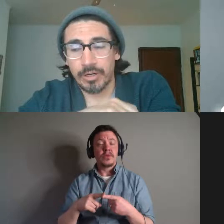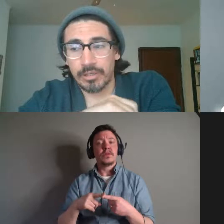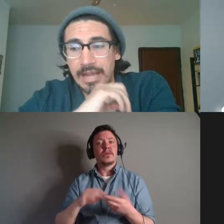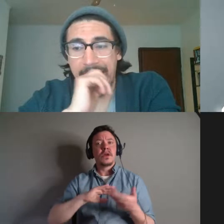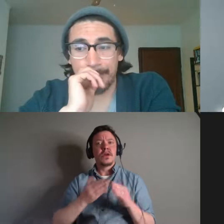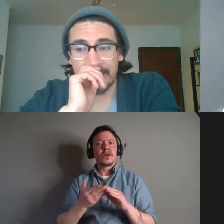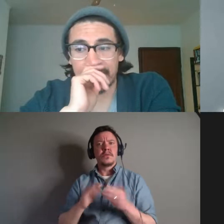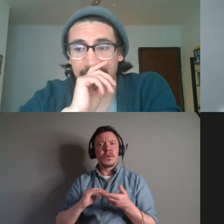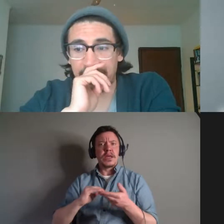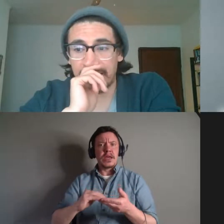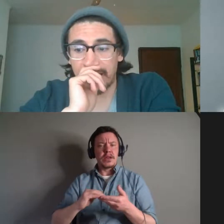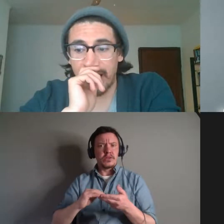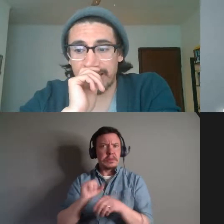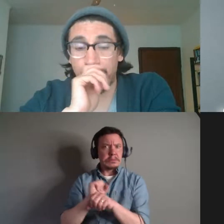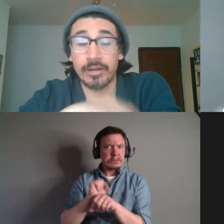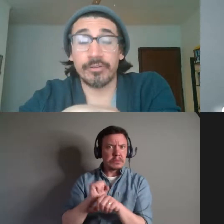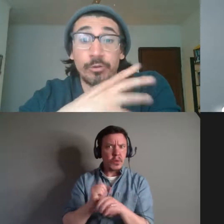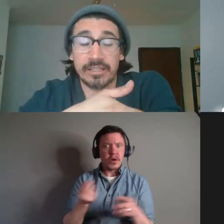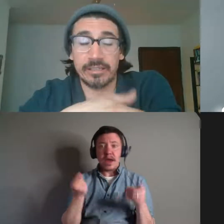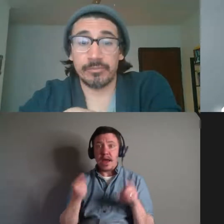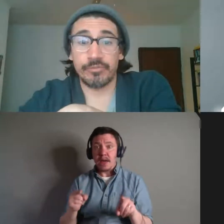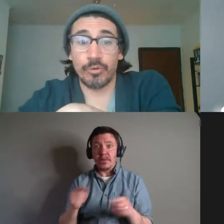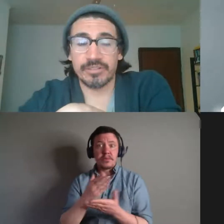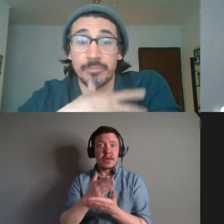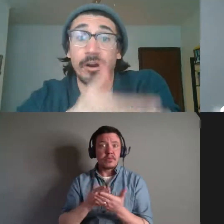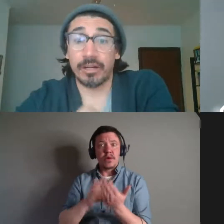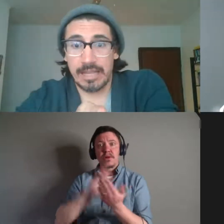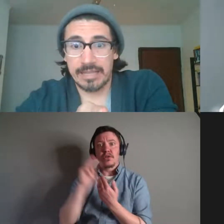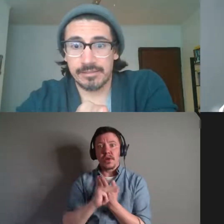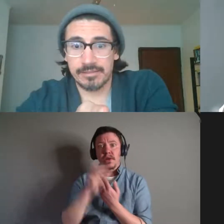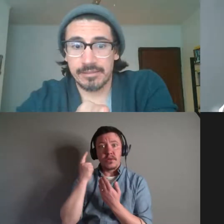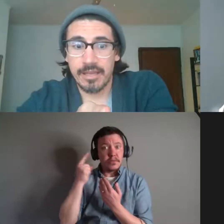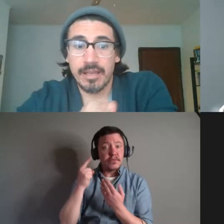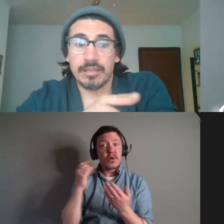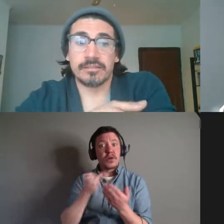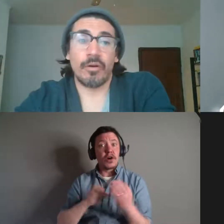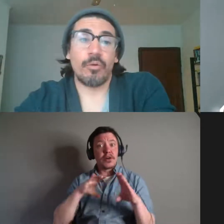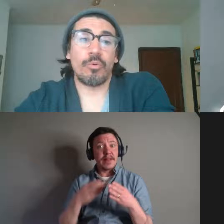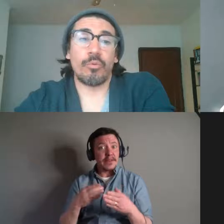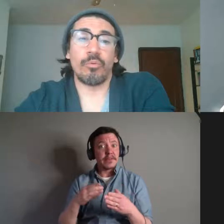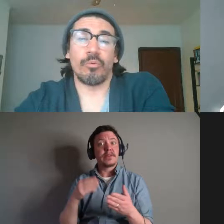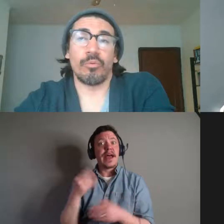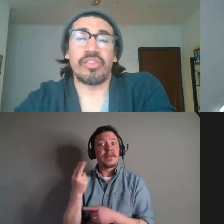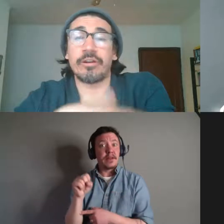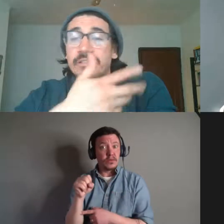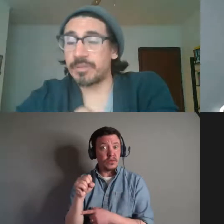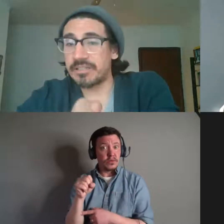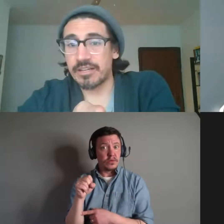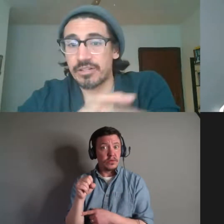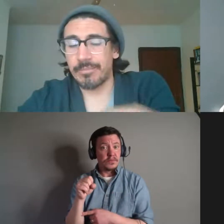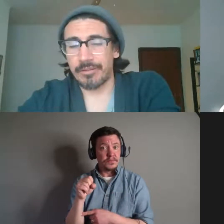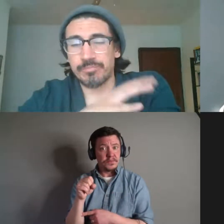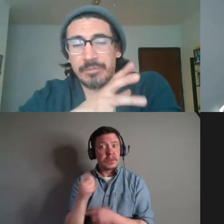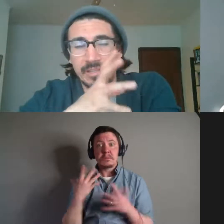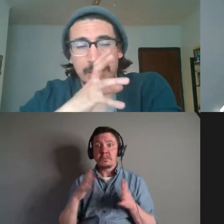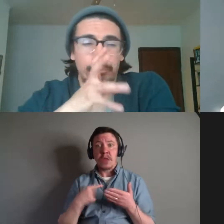engagement work happen as part of a curriculum for some of the art classes? So there has been